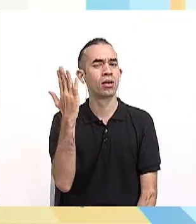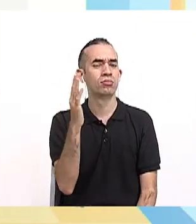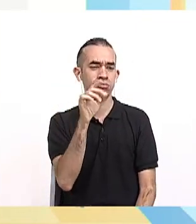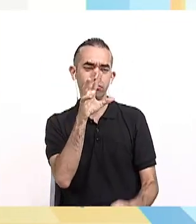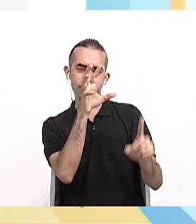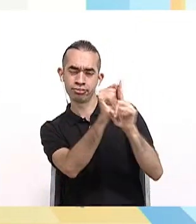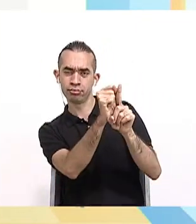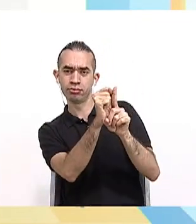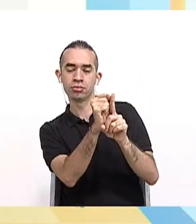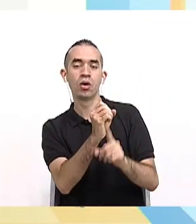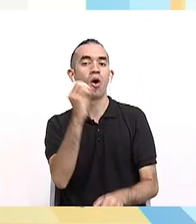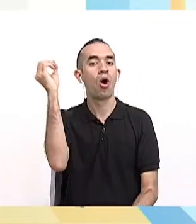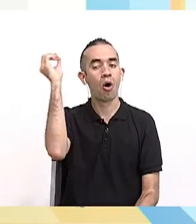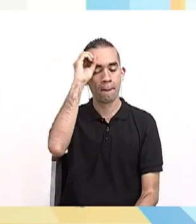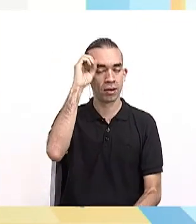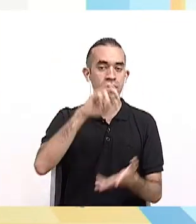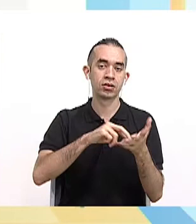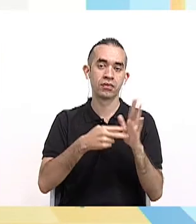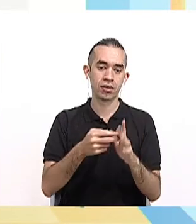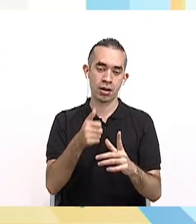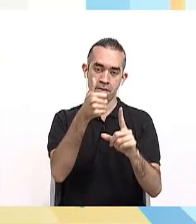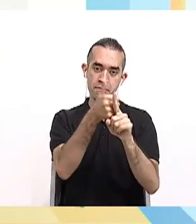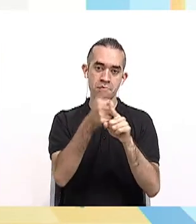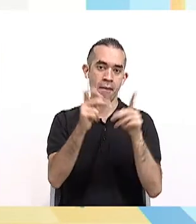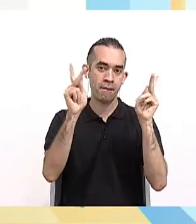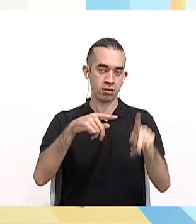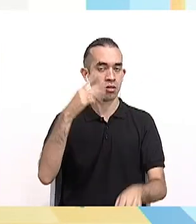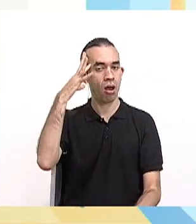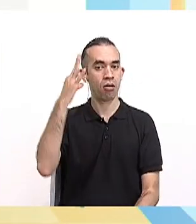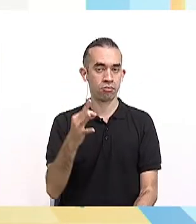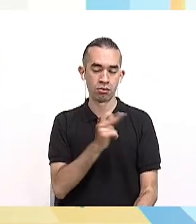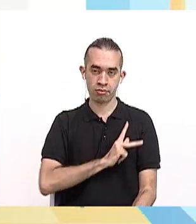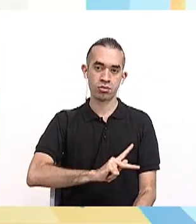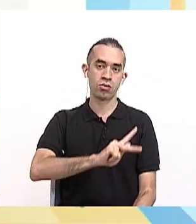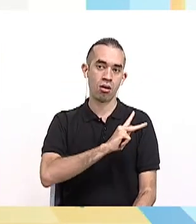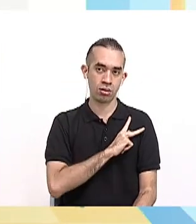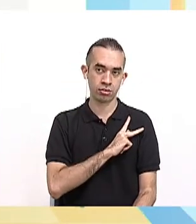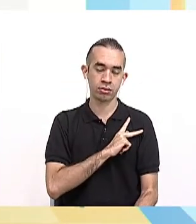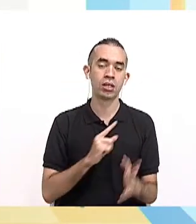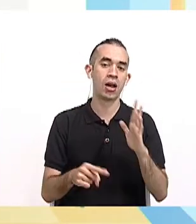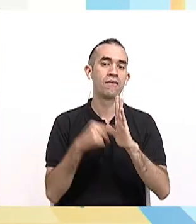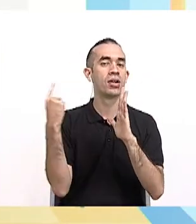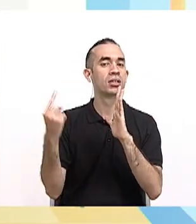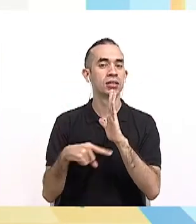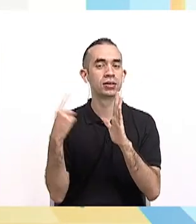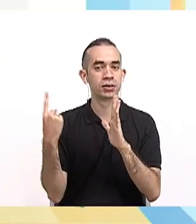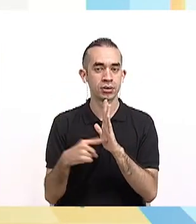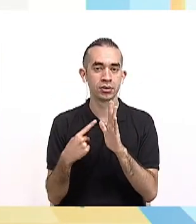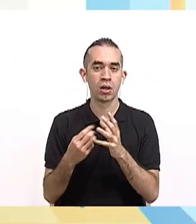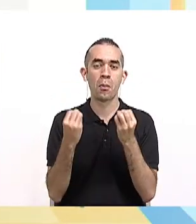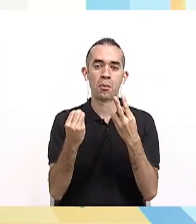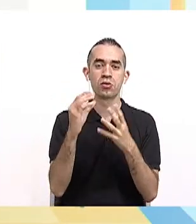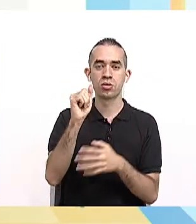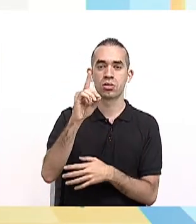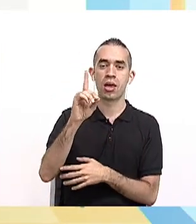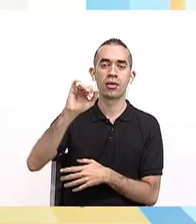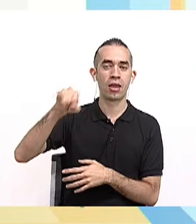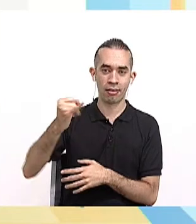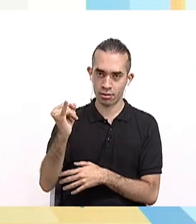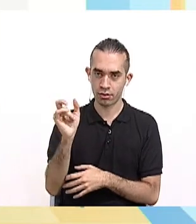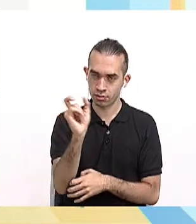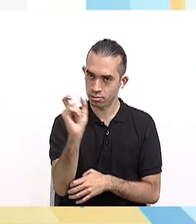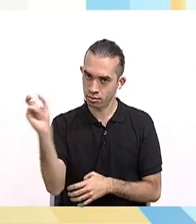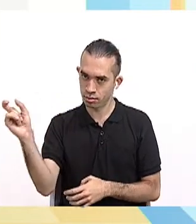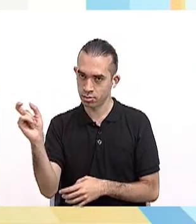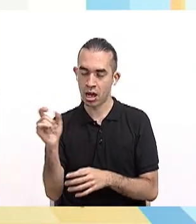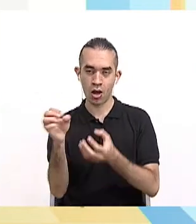An opinion is what a person believes. So this is very personal, and sometimes we have a lot of adjectives inside